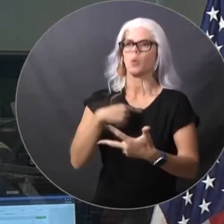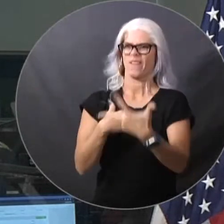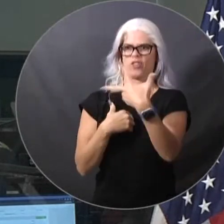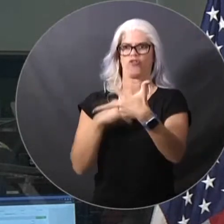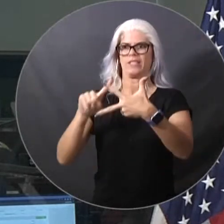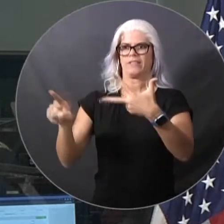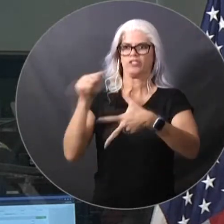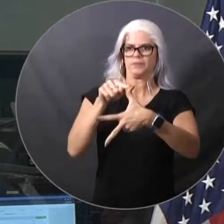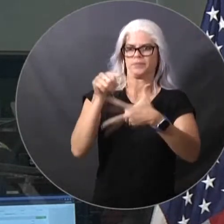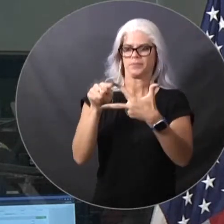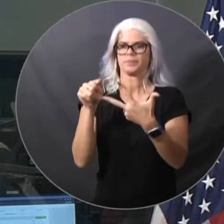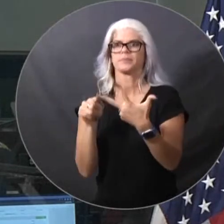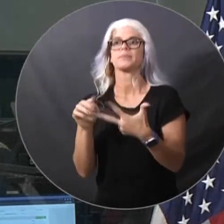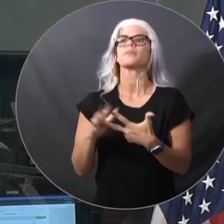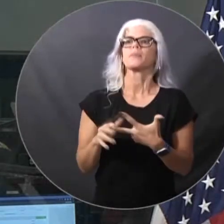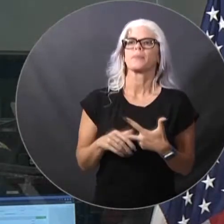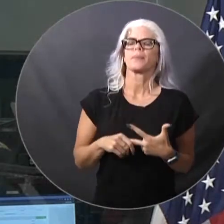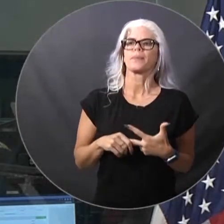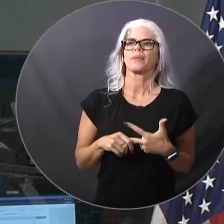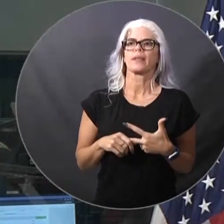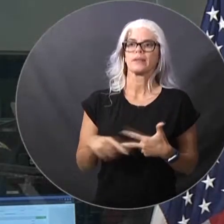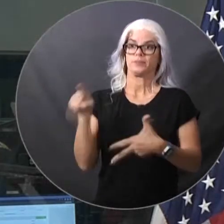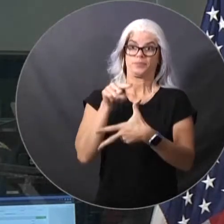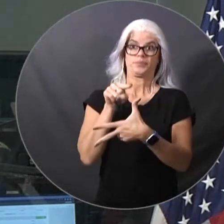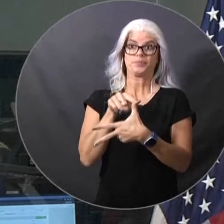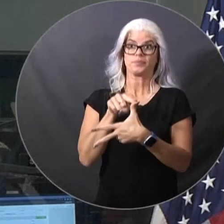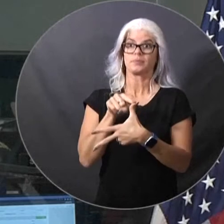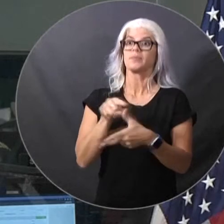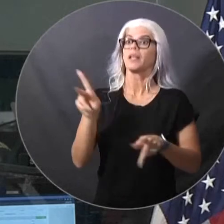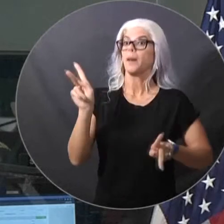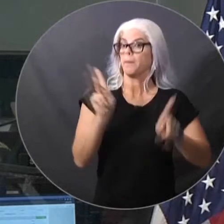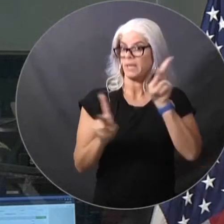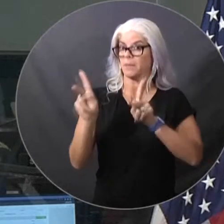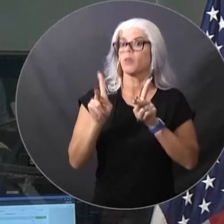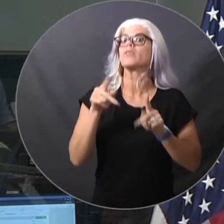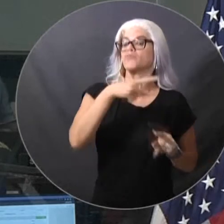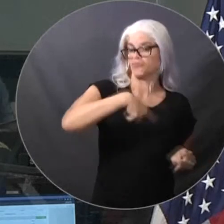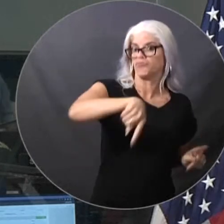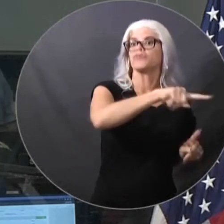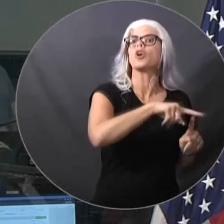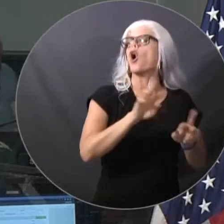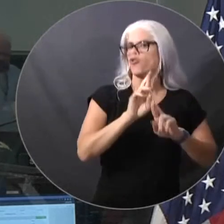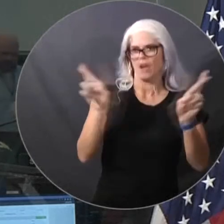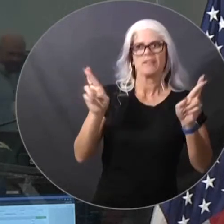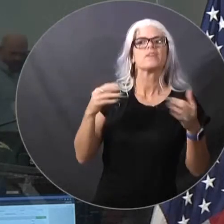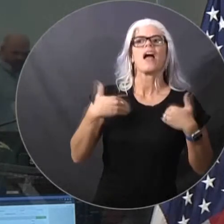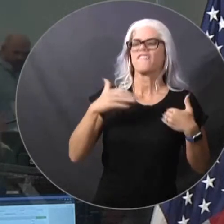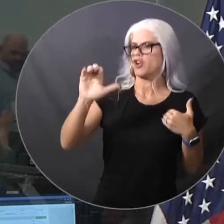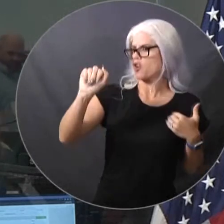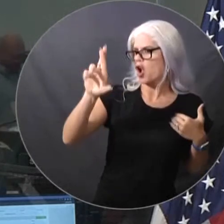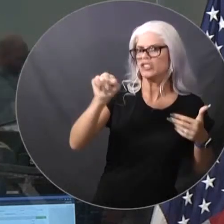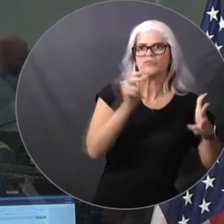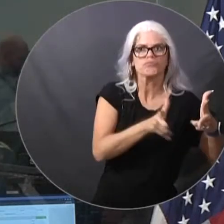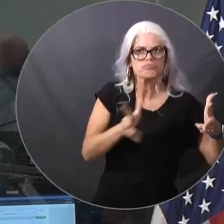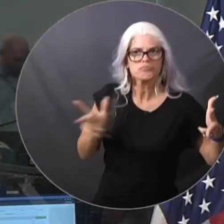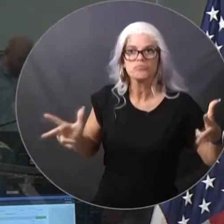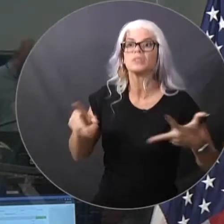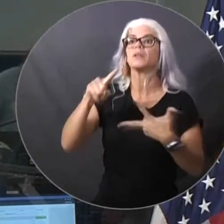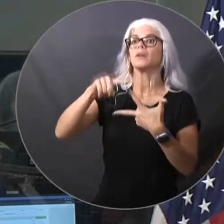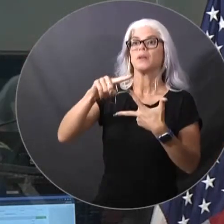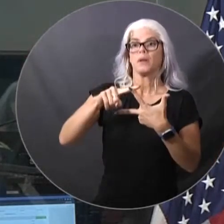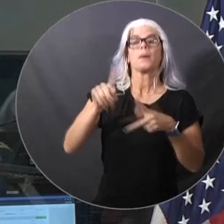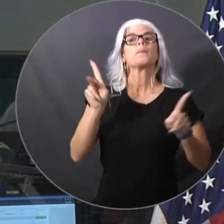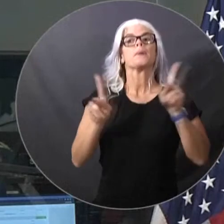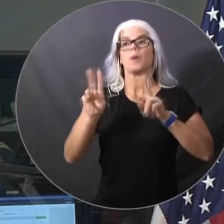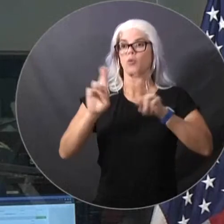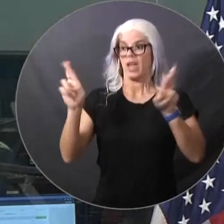that specific issue. We have personnel staged to come in via ground, via vehicles. We have personnel staged to come in via